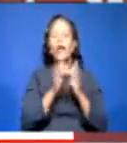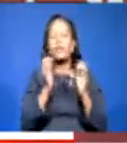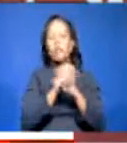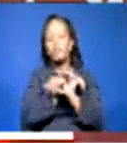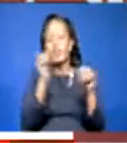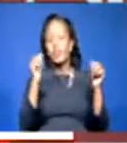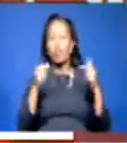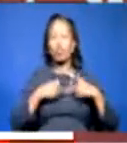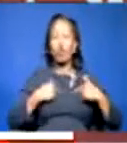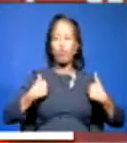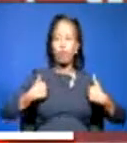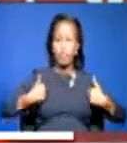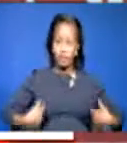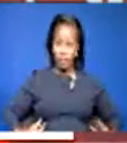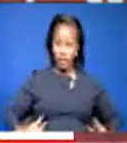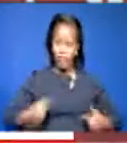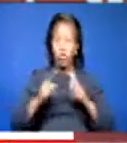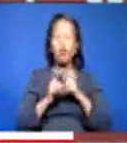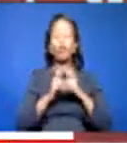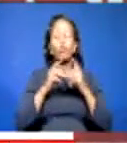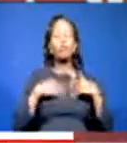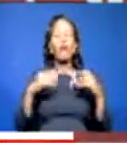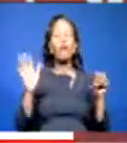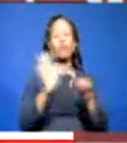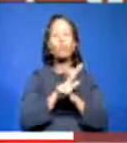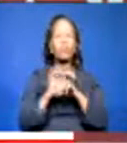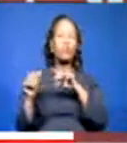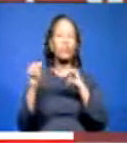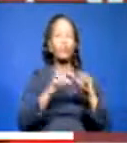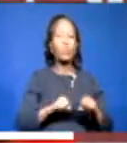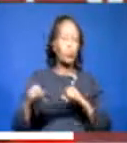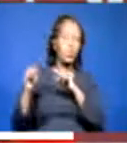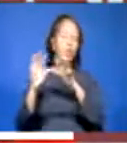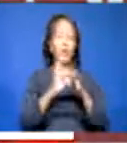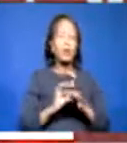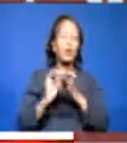Our comprehensive strategic cooperative partnership